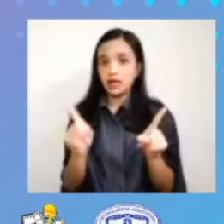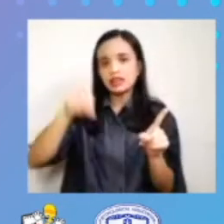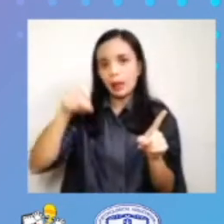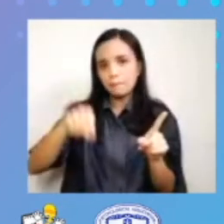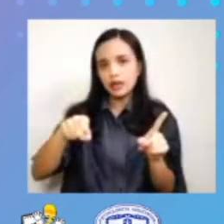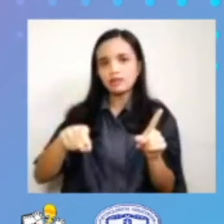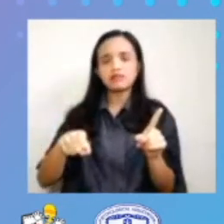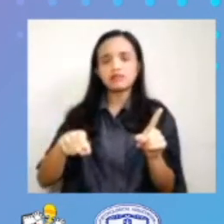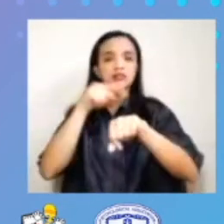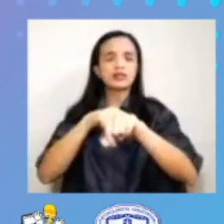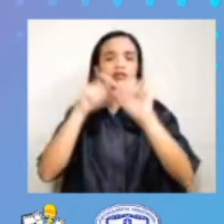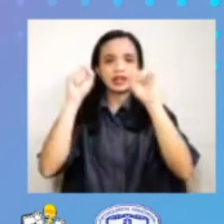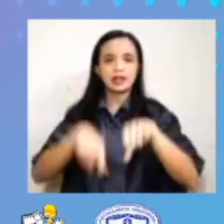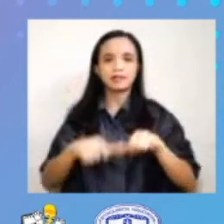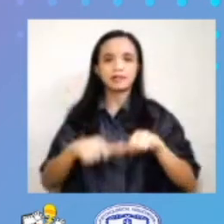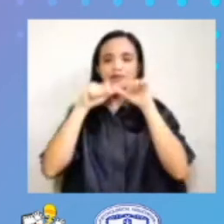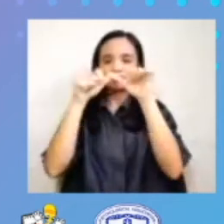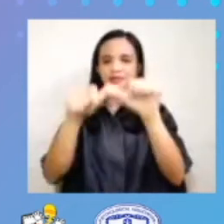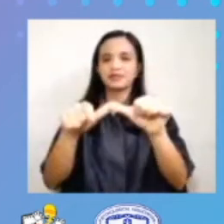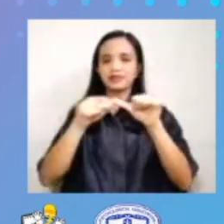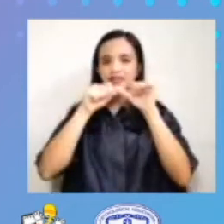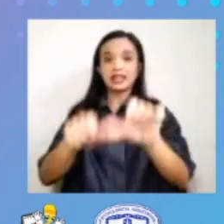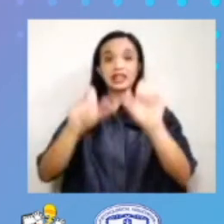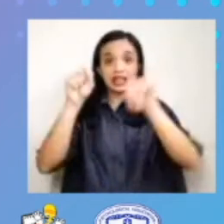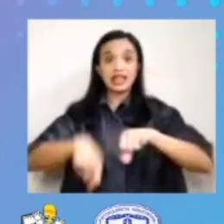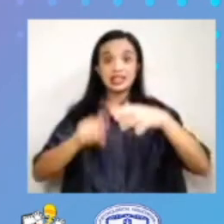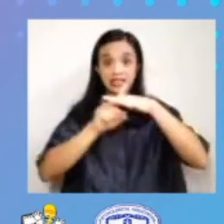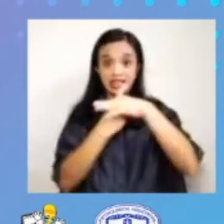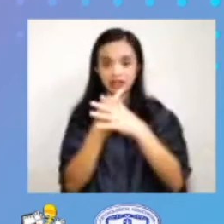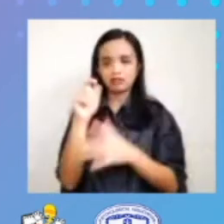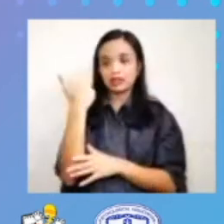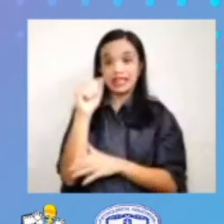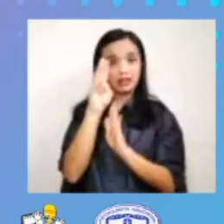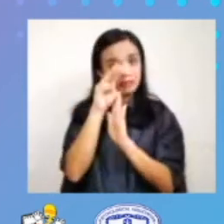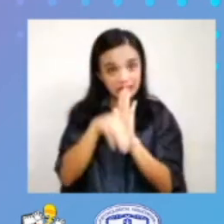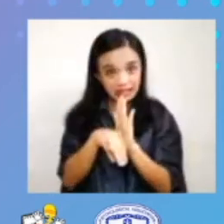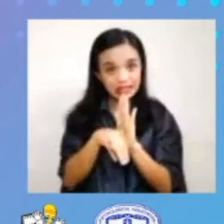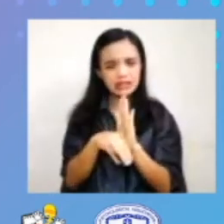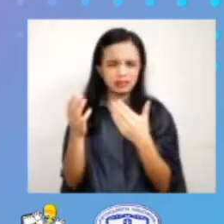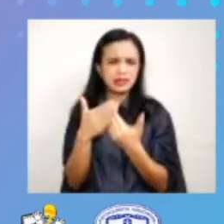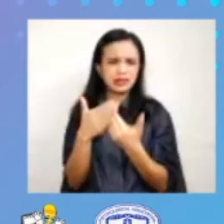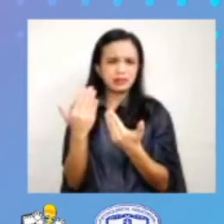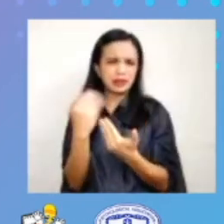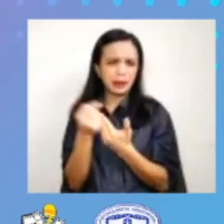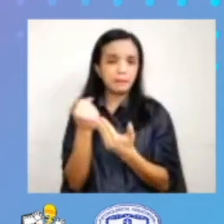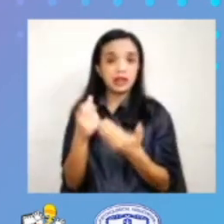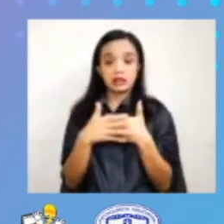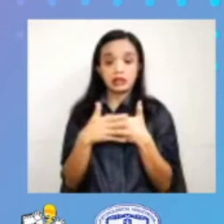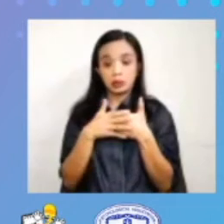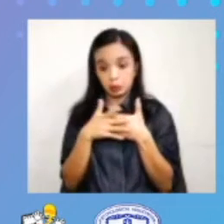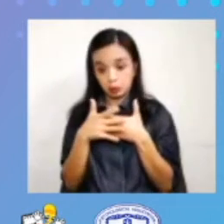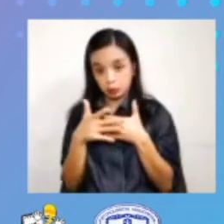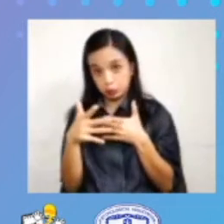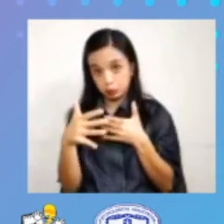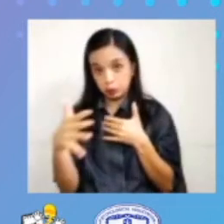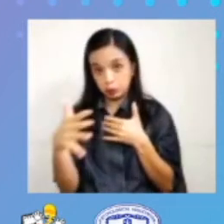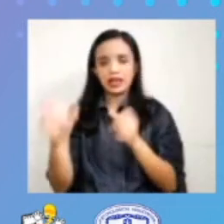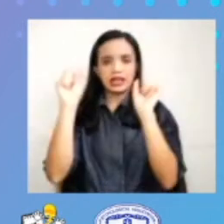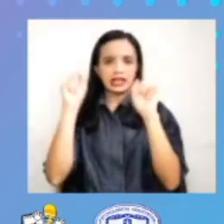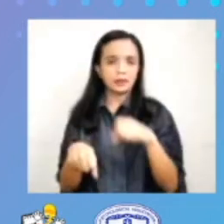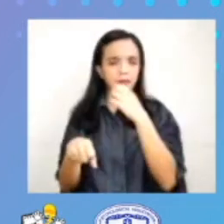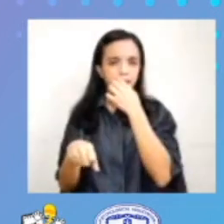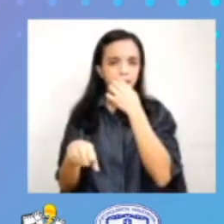you have to incorporate it. Lalo na mga teachers, mahilig tayo sa mga scheduling. We have to do that. So might as well put in